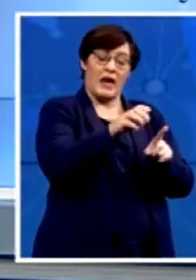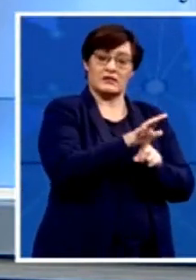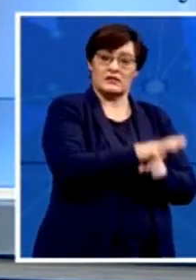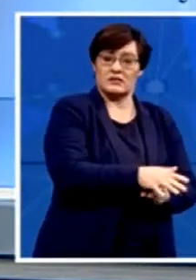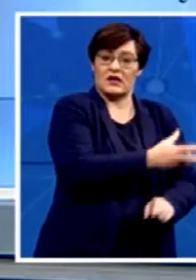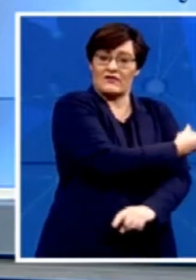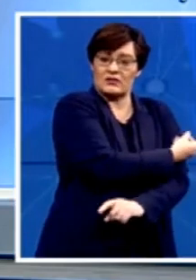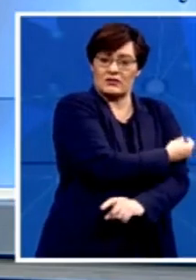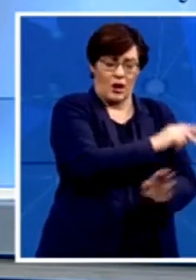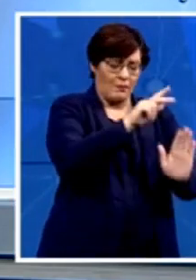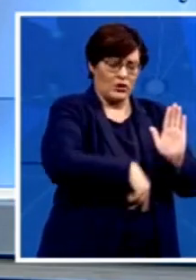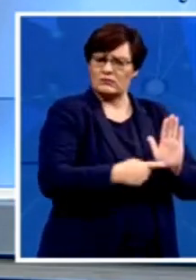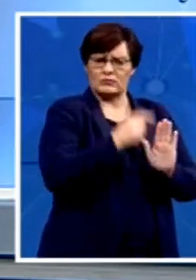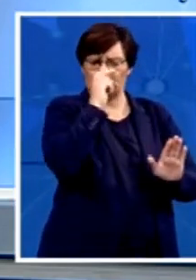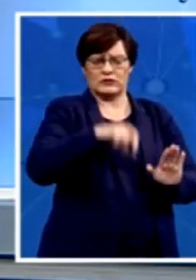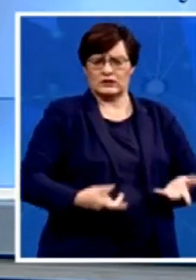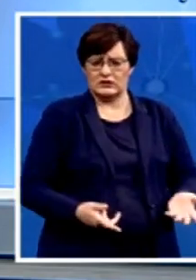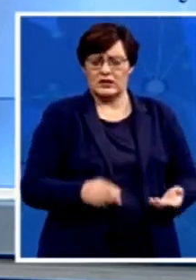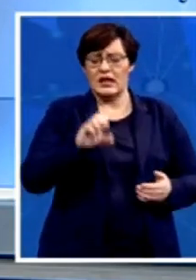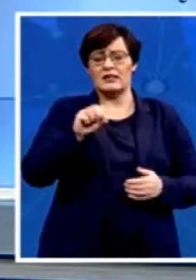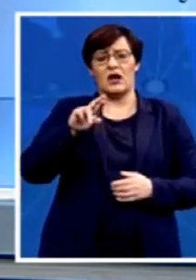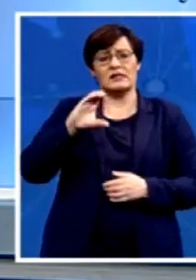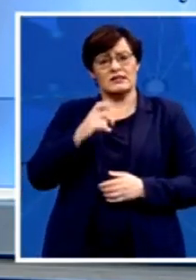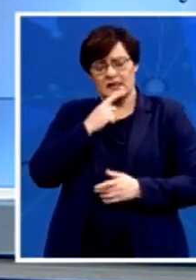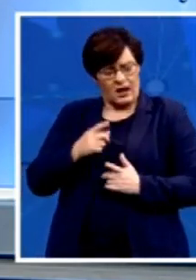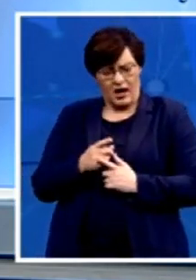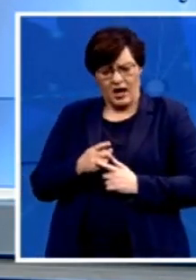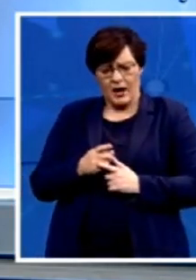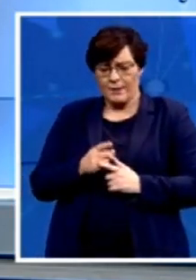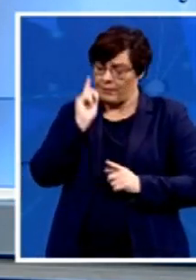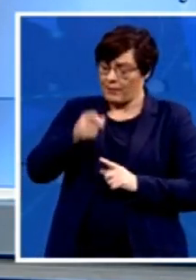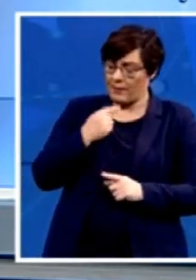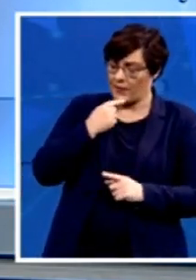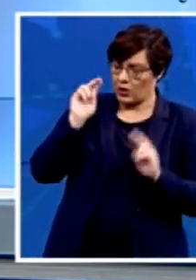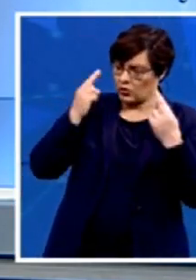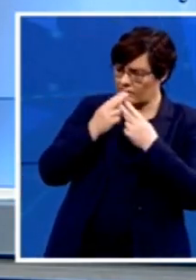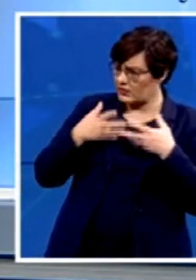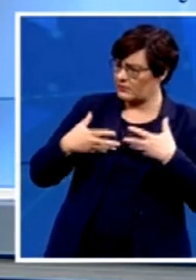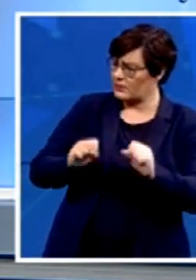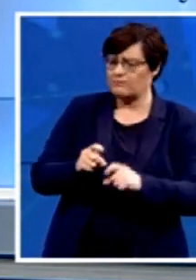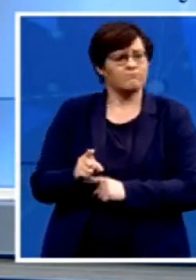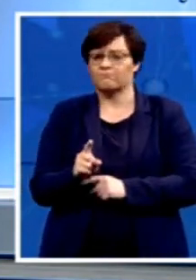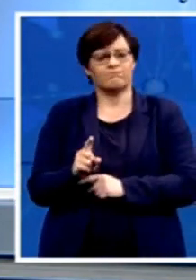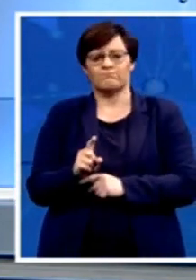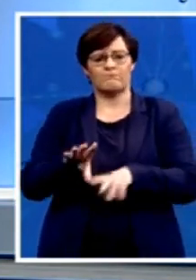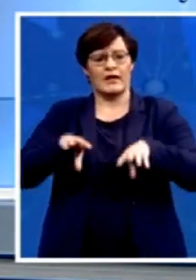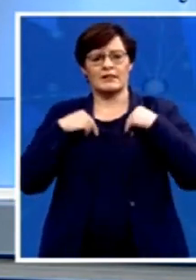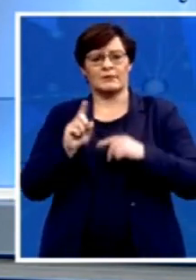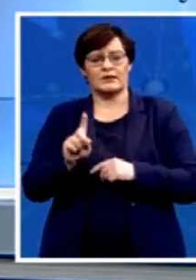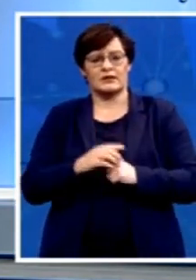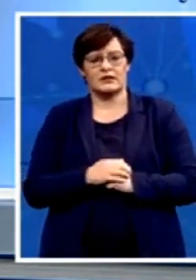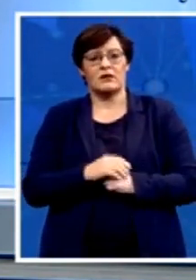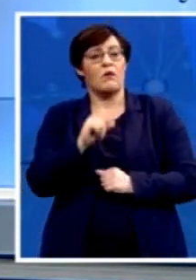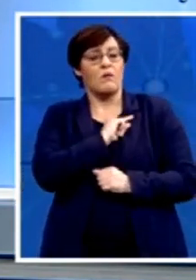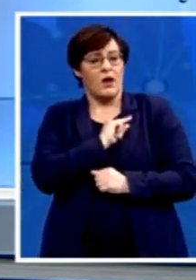The SRC says it is against the direction the university is intending to take next year. This after the university indicated